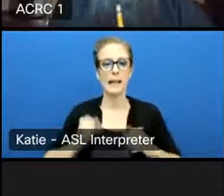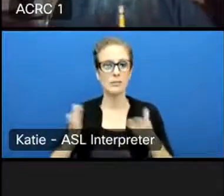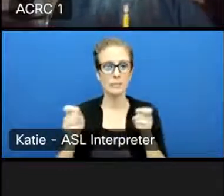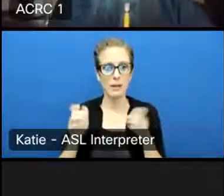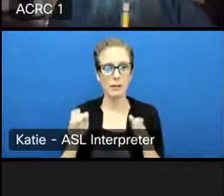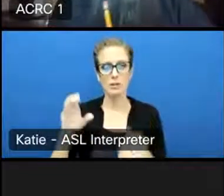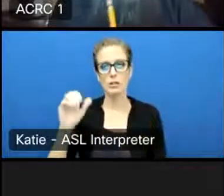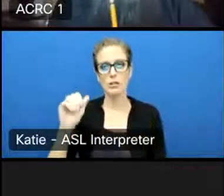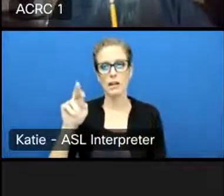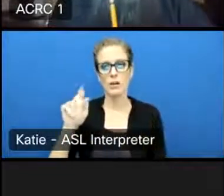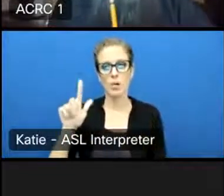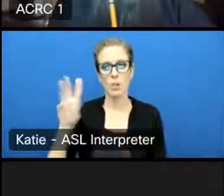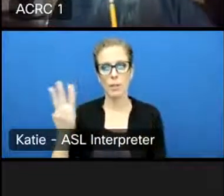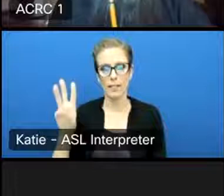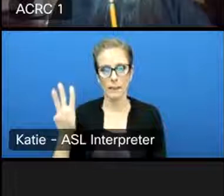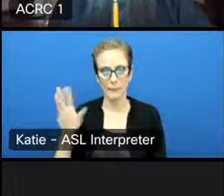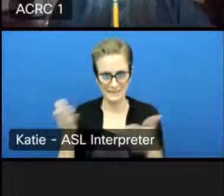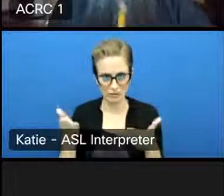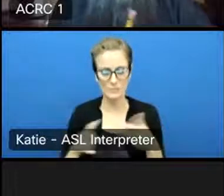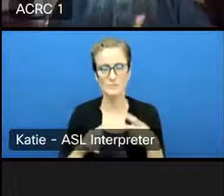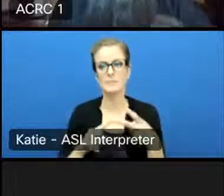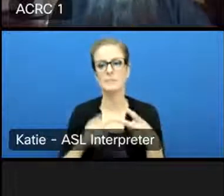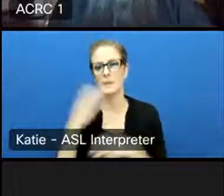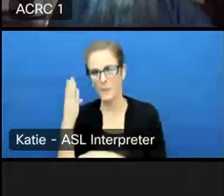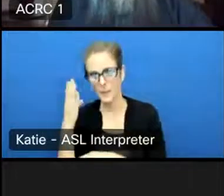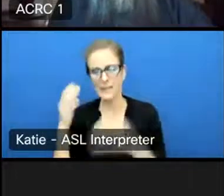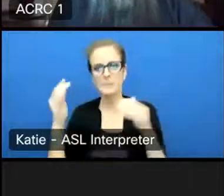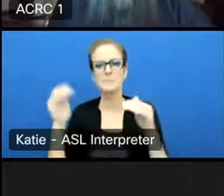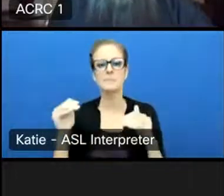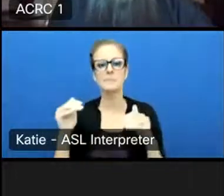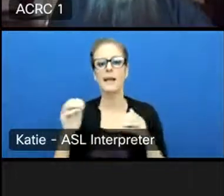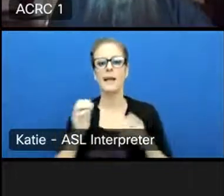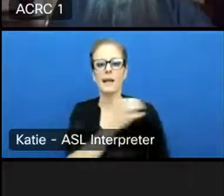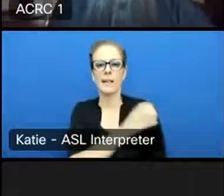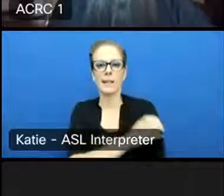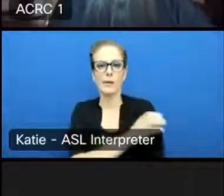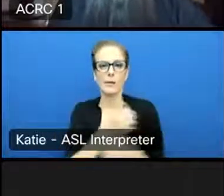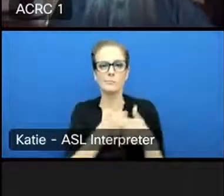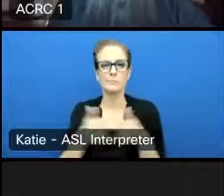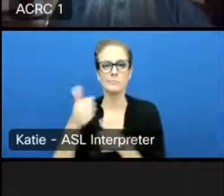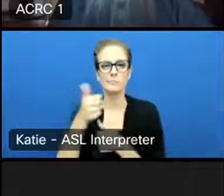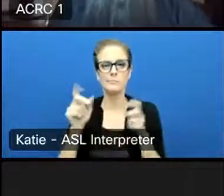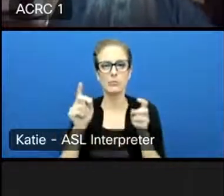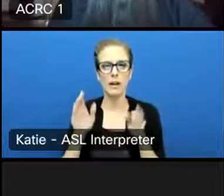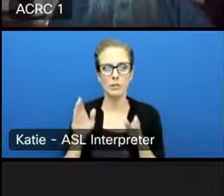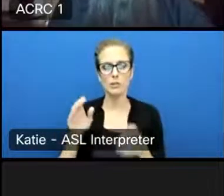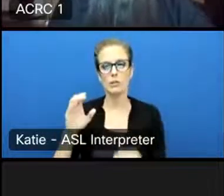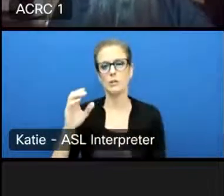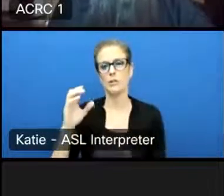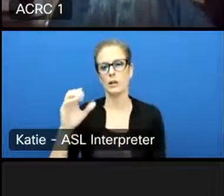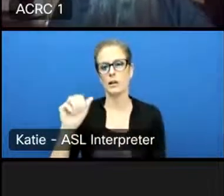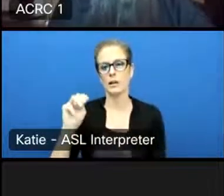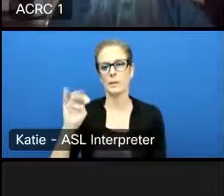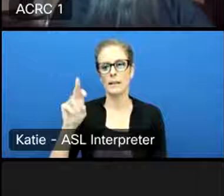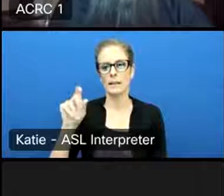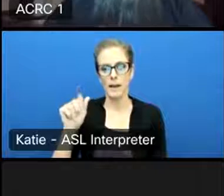Carol Wilhelm that is on this morning too. Good morning. And our Clinical Director, Clinical and Intake Director, Camelia is on. Good morning,